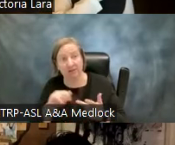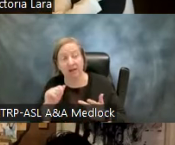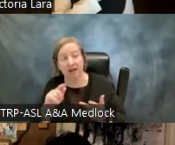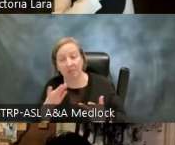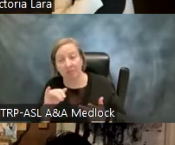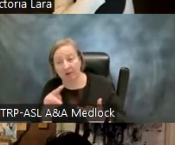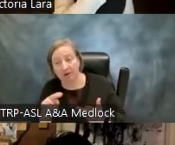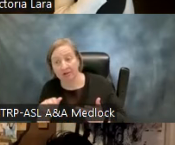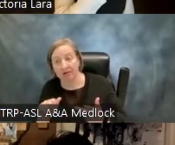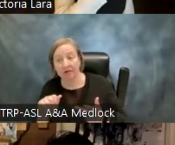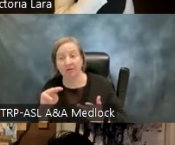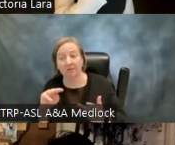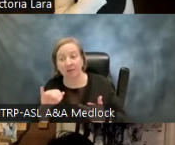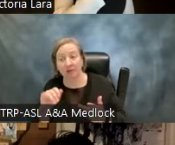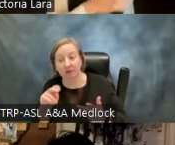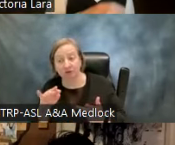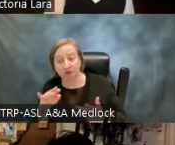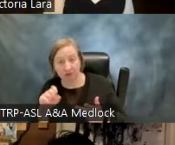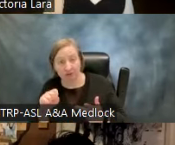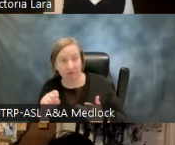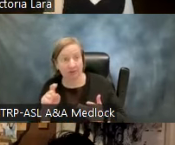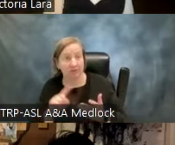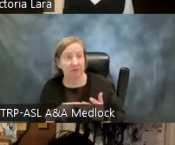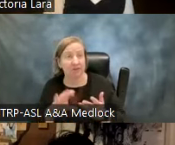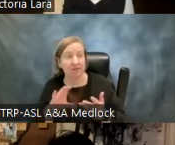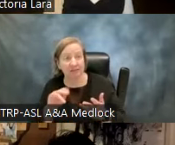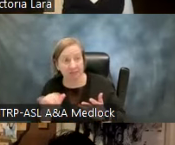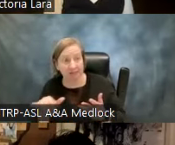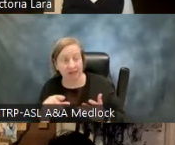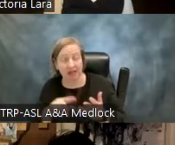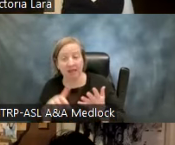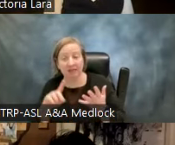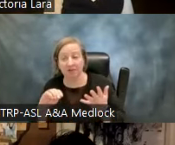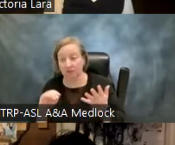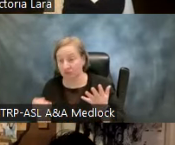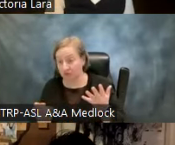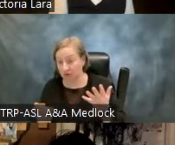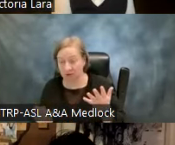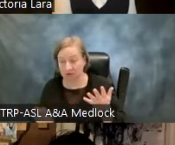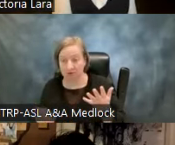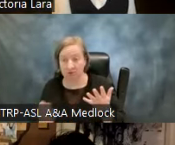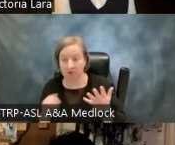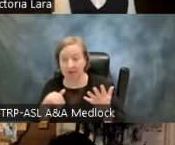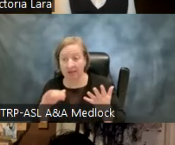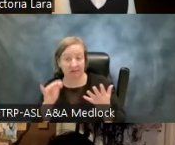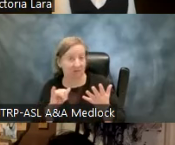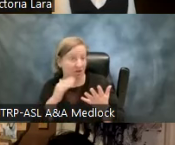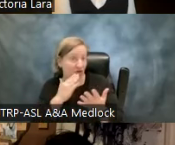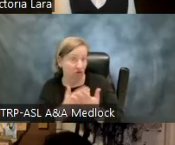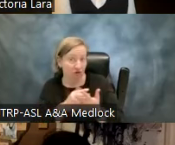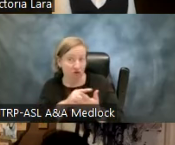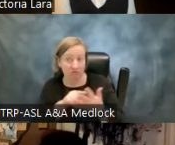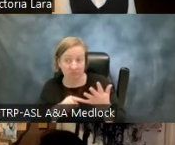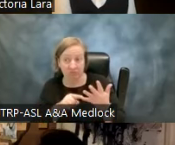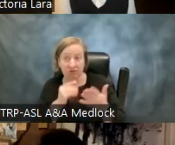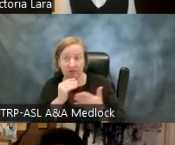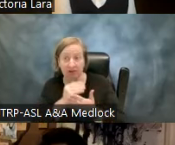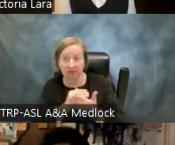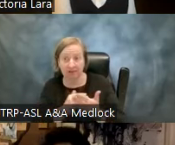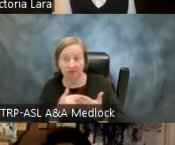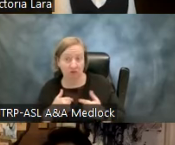Ministries, the city, and the Department of Justice. And that seemed like a good list